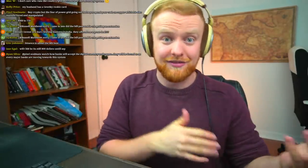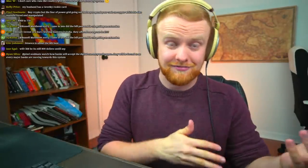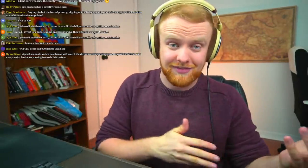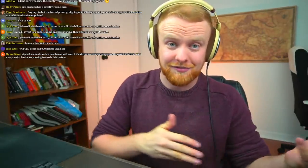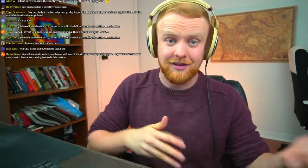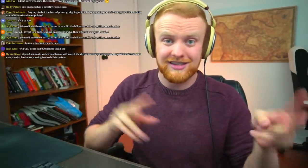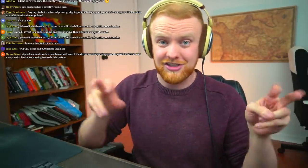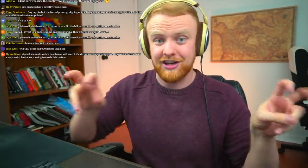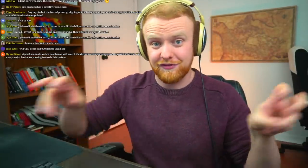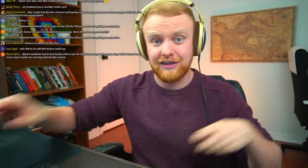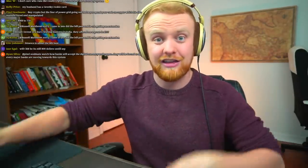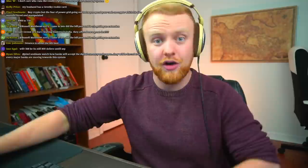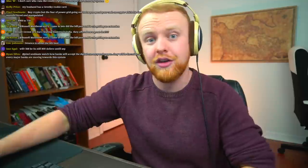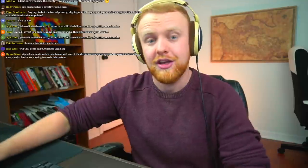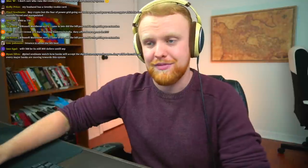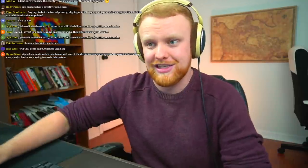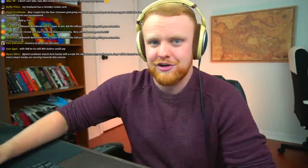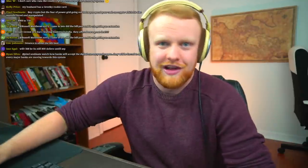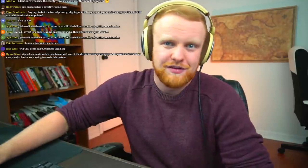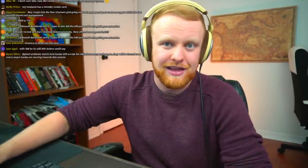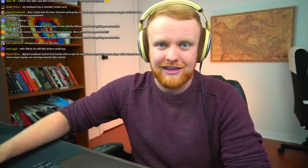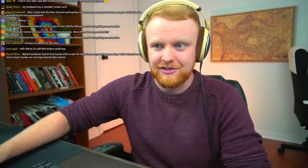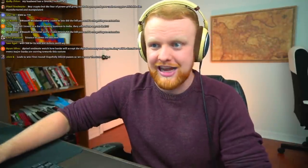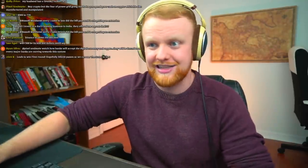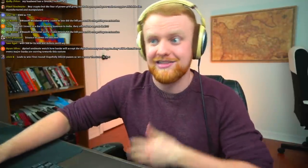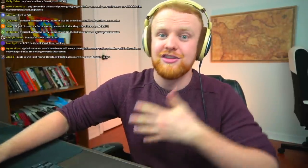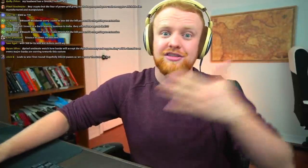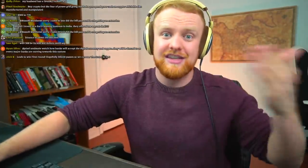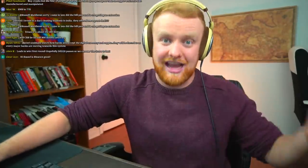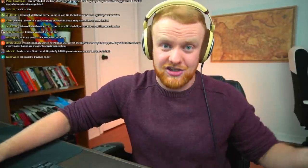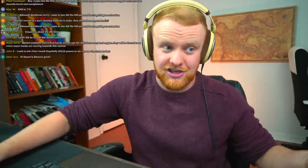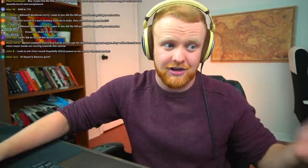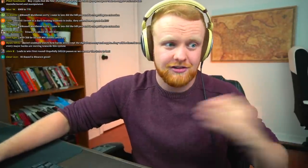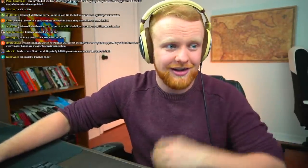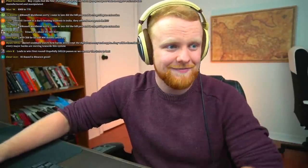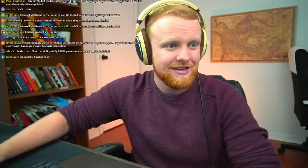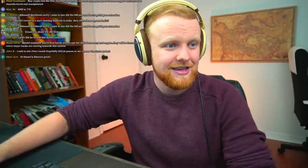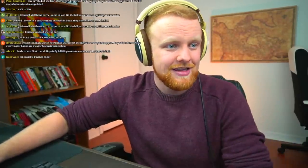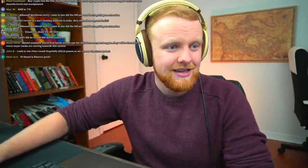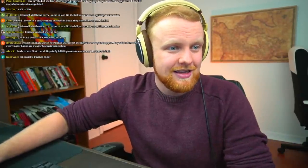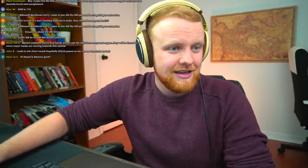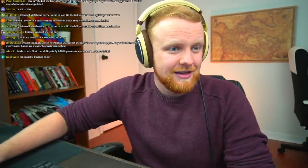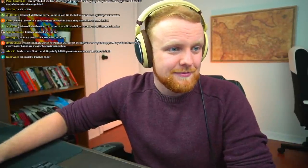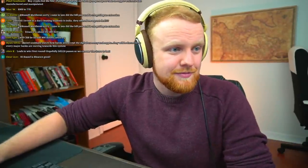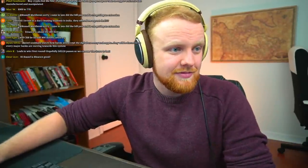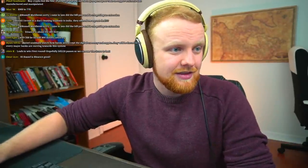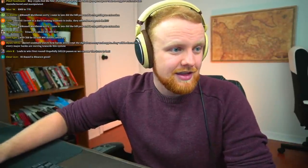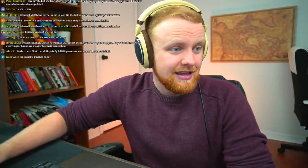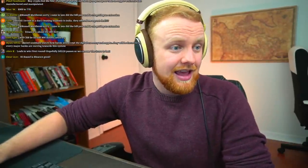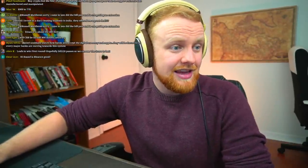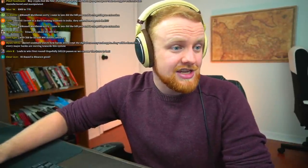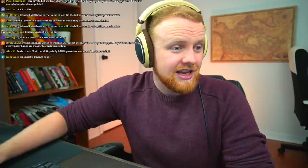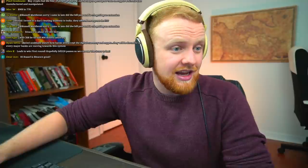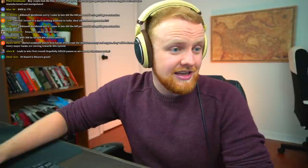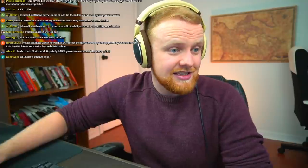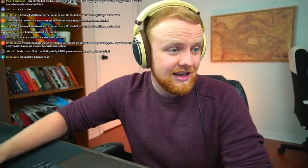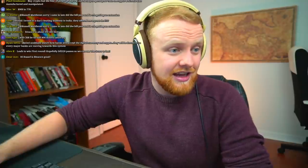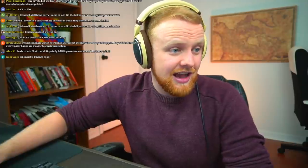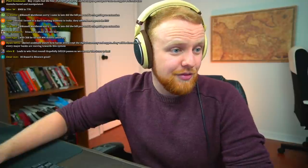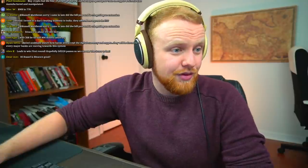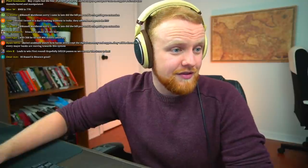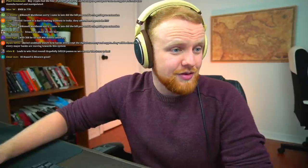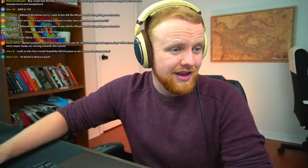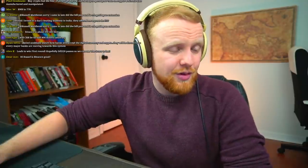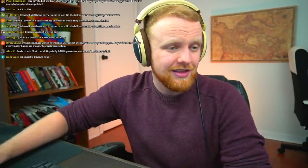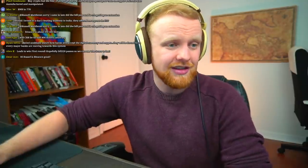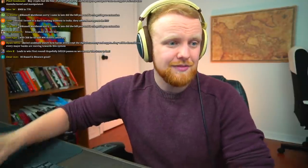could have essentially a free loan because you don't have to pay your taxes until the next year, right? Yeah, AJ Connors,